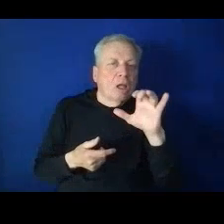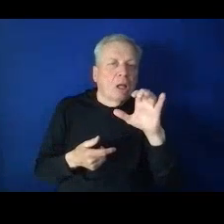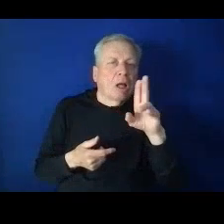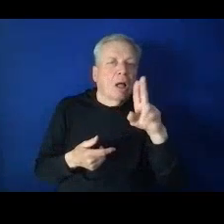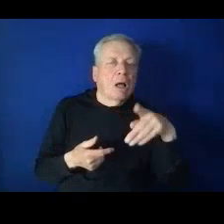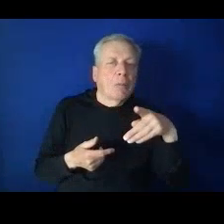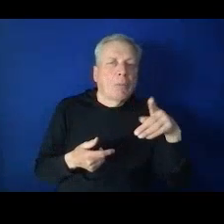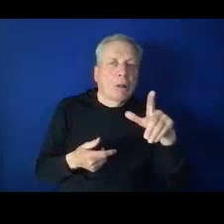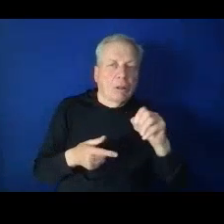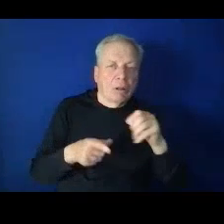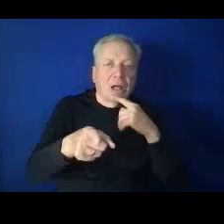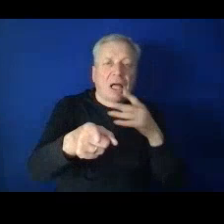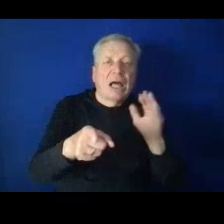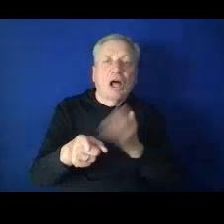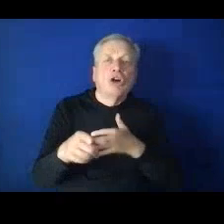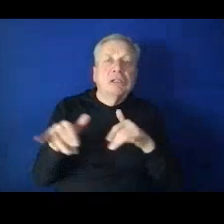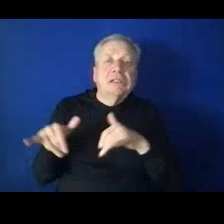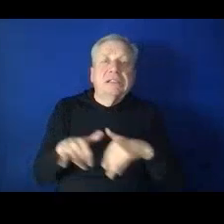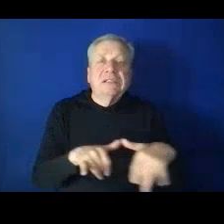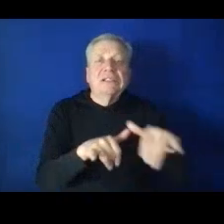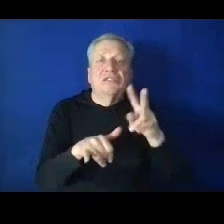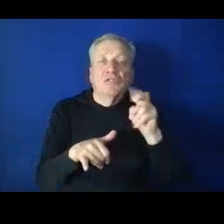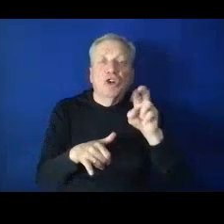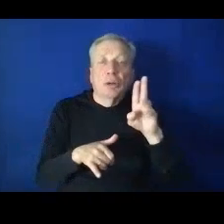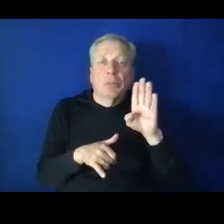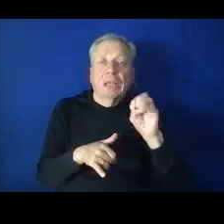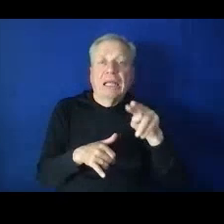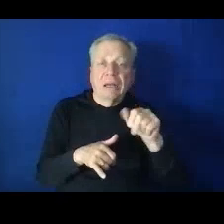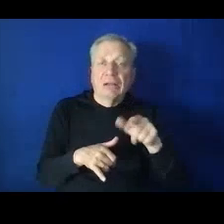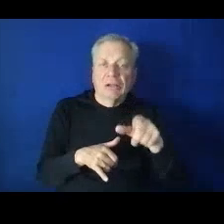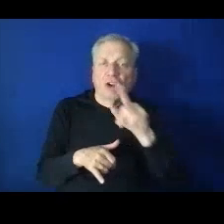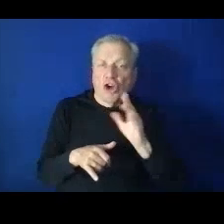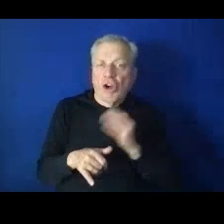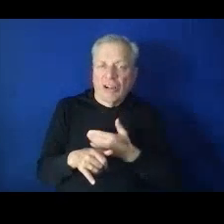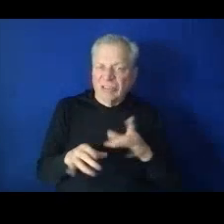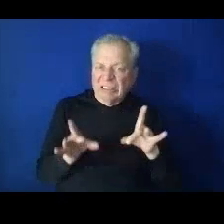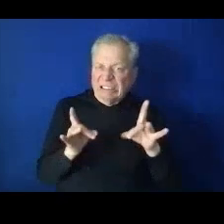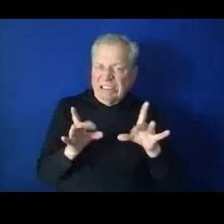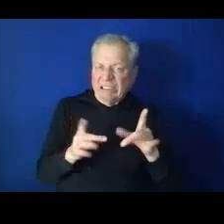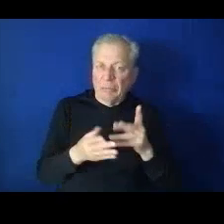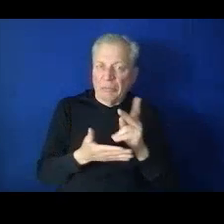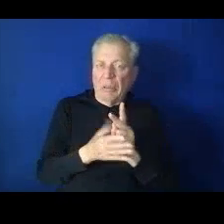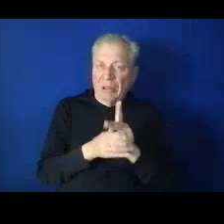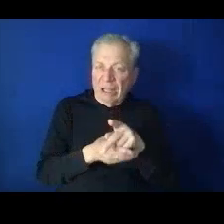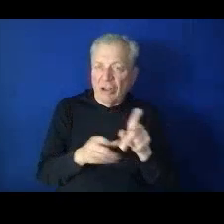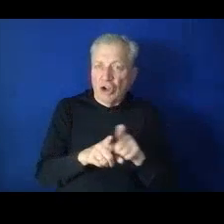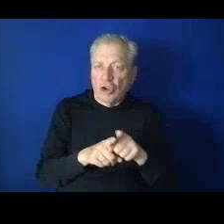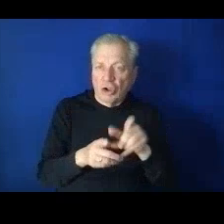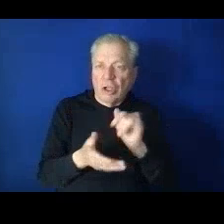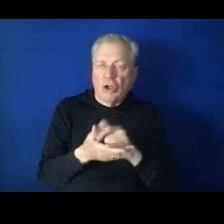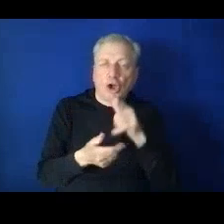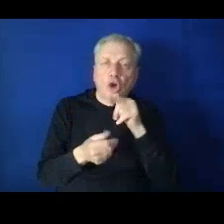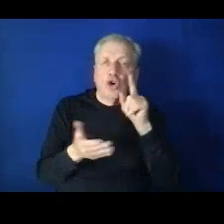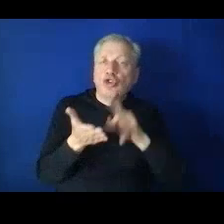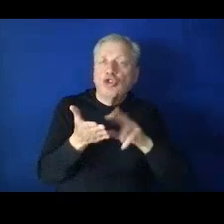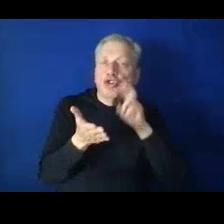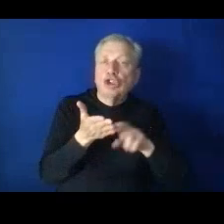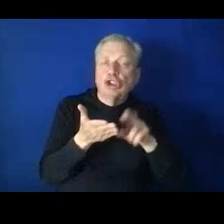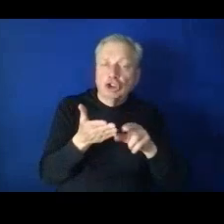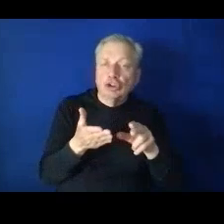And our sand verbena is also a sticky plant. And so Eric Lopresti is a researcher who's done a lot of